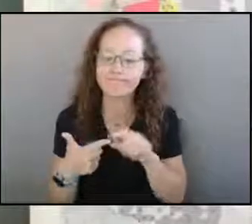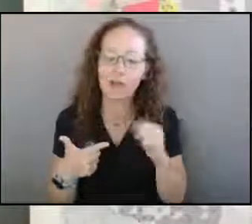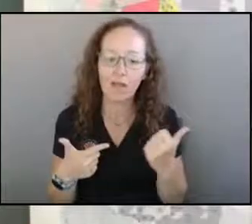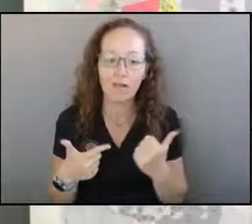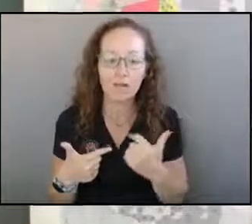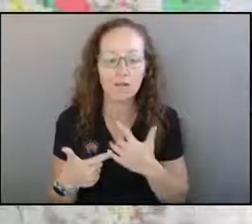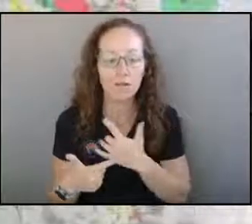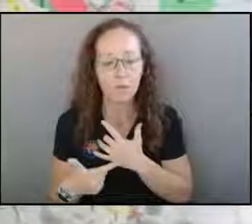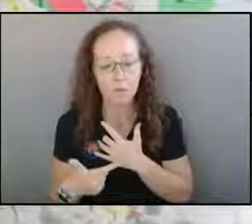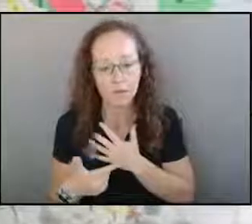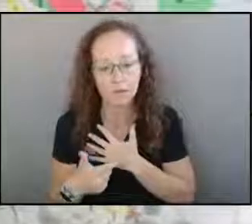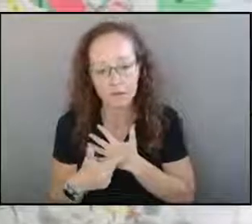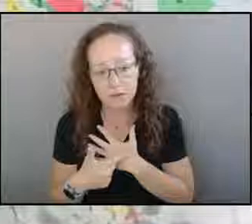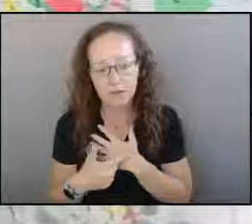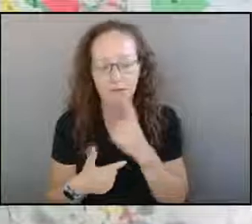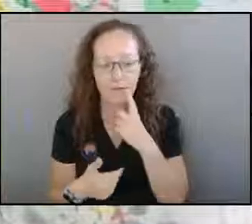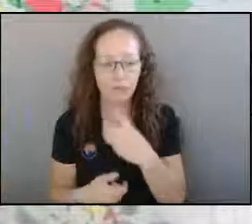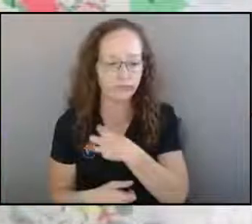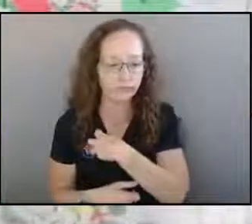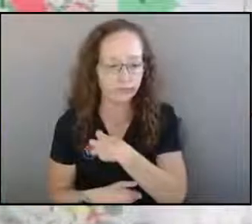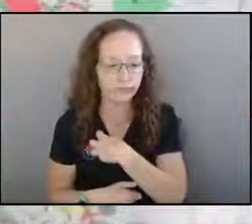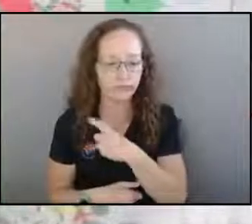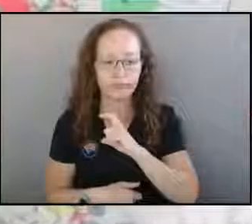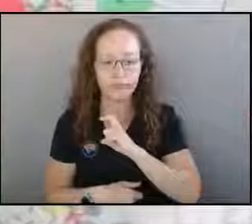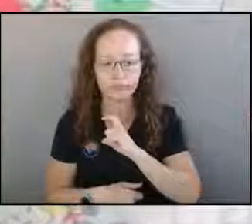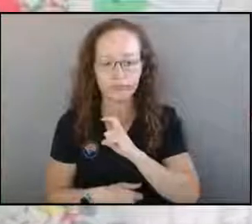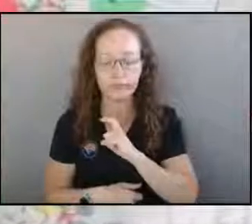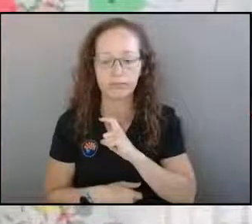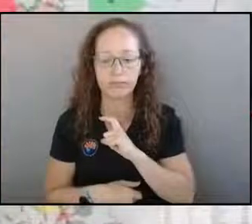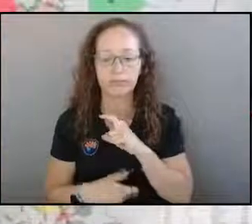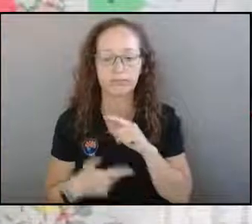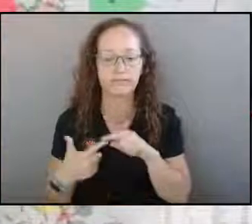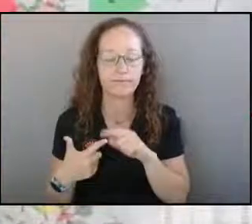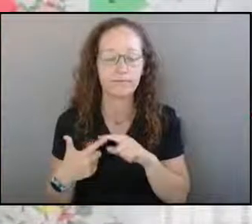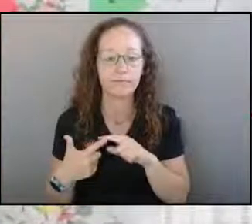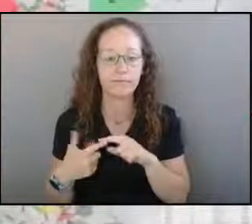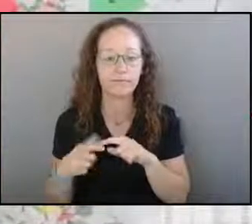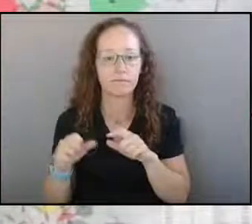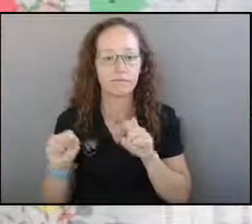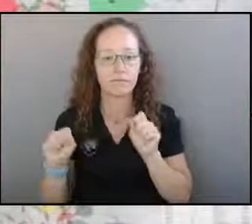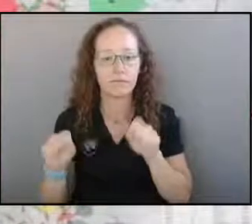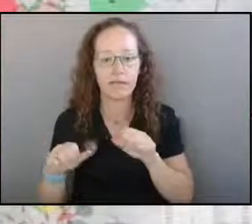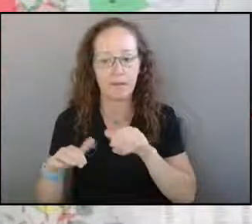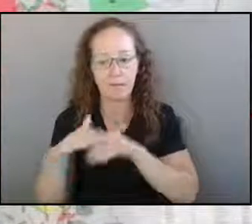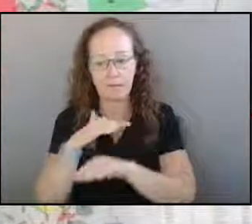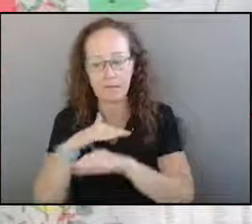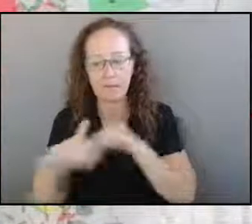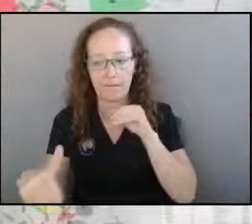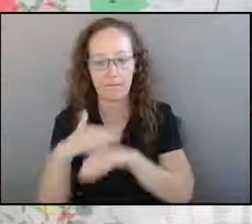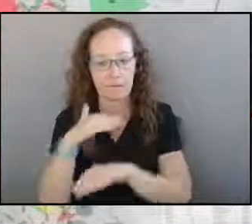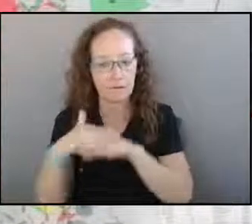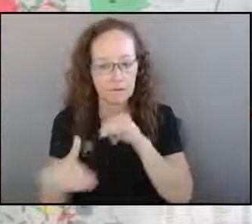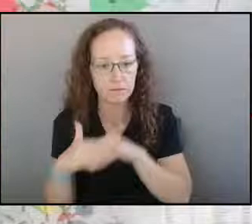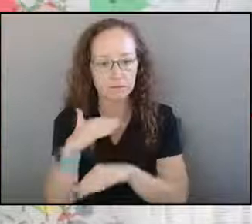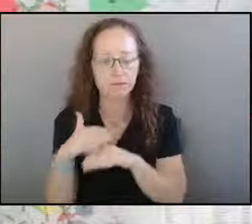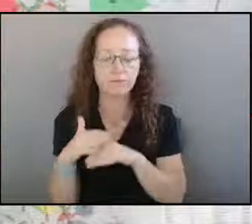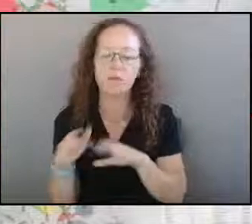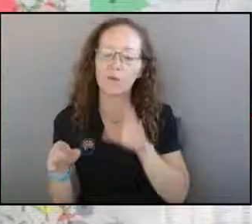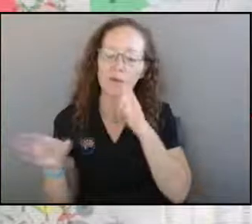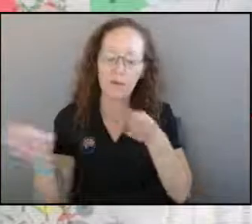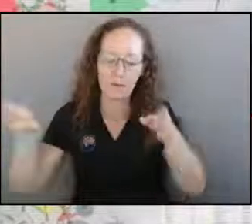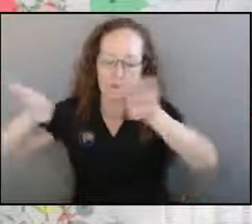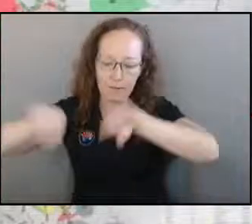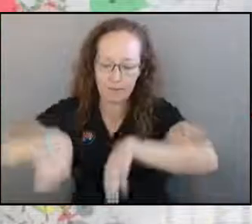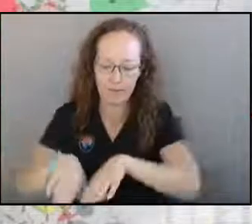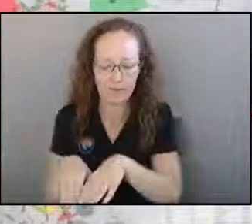enforcement in making those kind of decisions is egress. And as those from that area know, the canyon, it's just one way up and one way